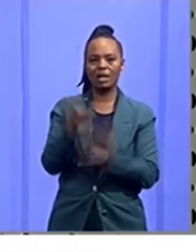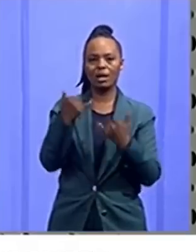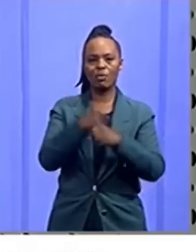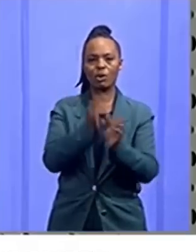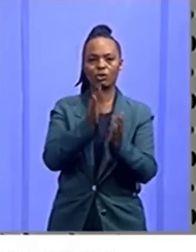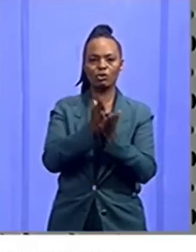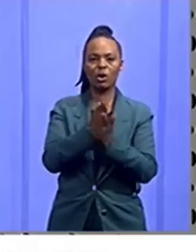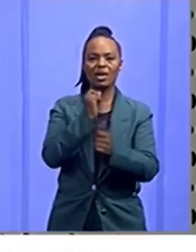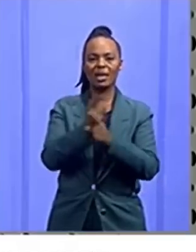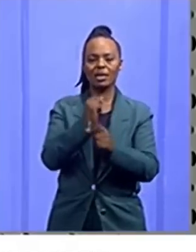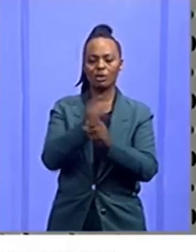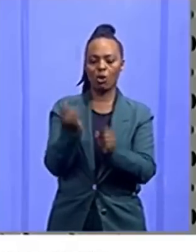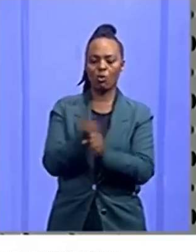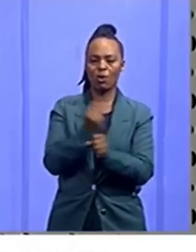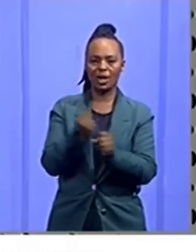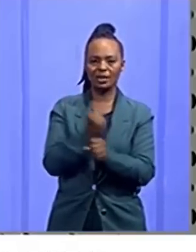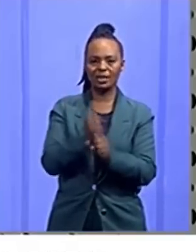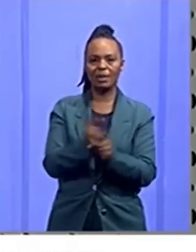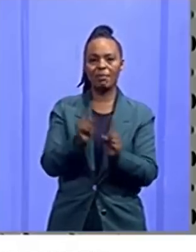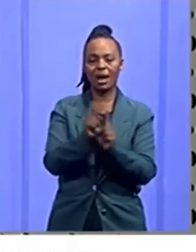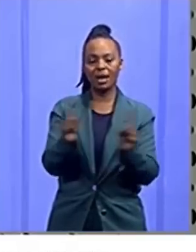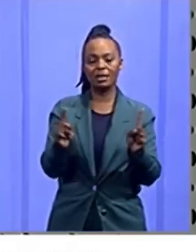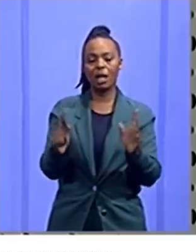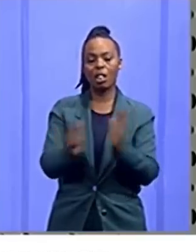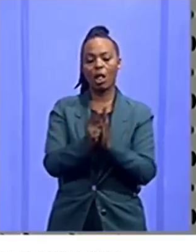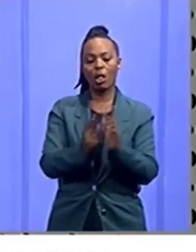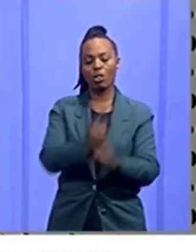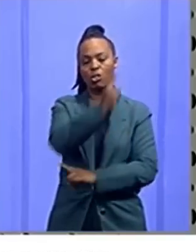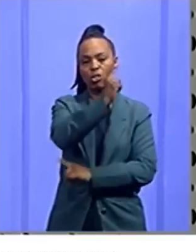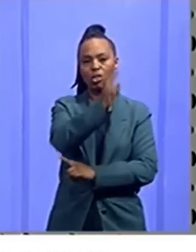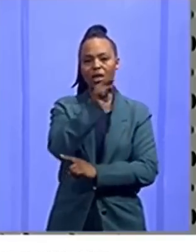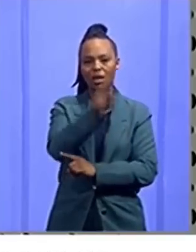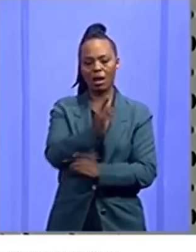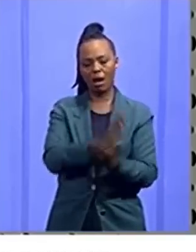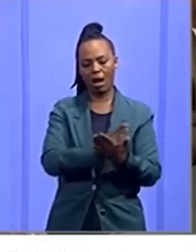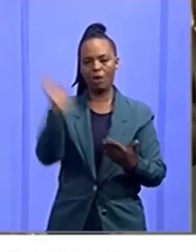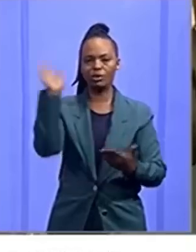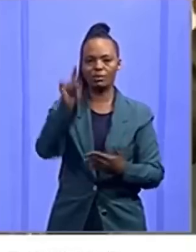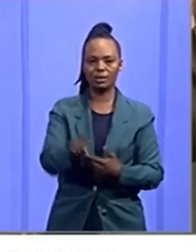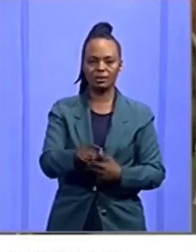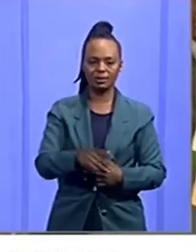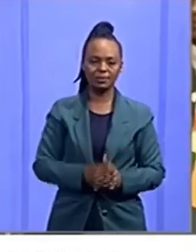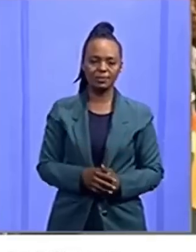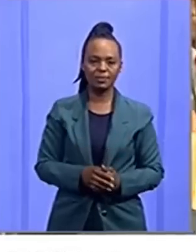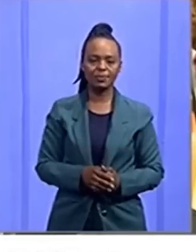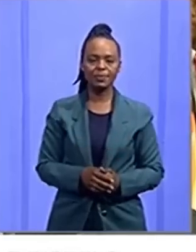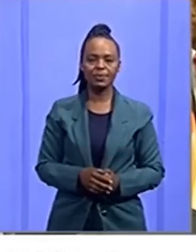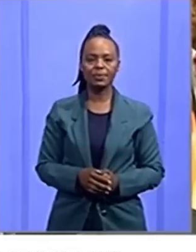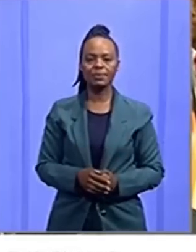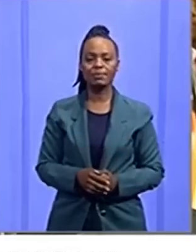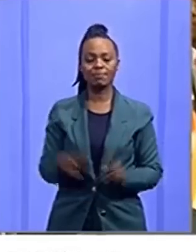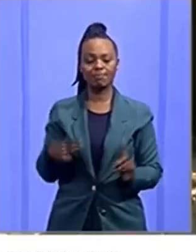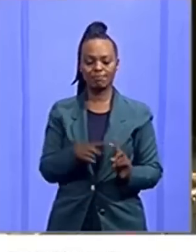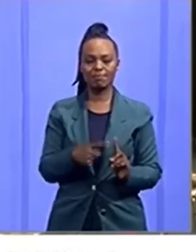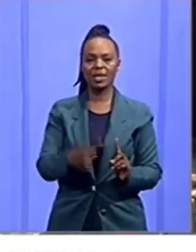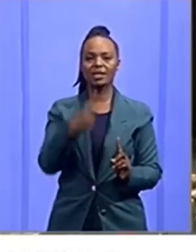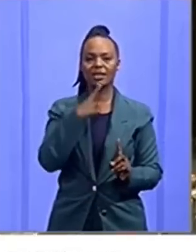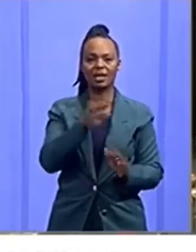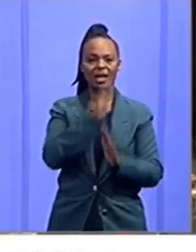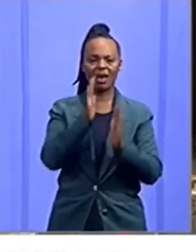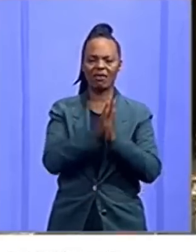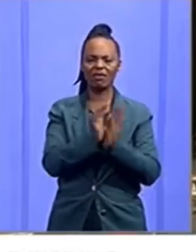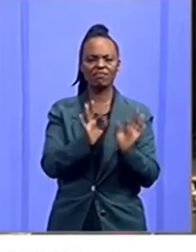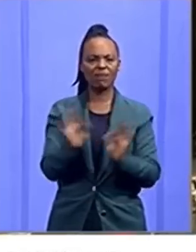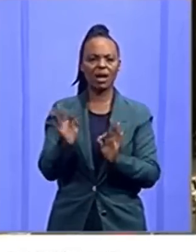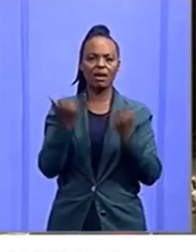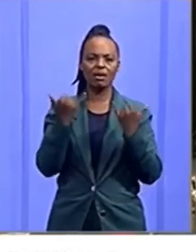operating conditions that contradicts the laws of the Republic are removed. Re sa le fo Ntshavheni a re tsotlhe di apere